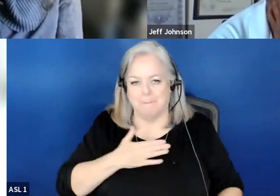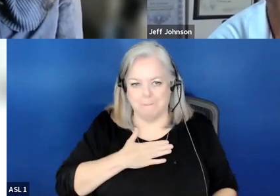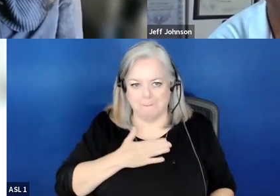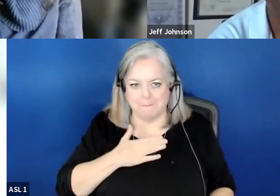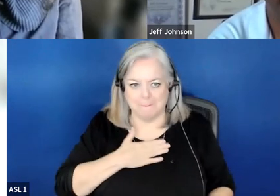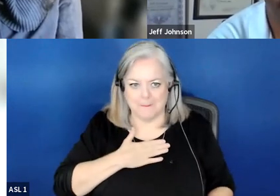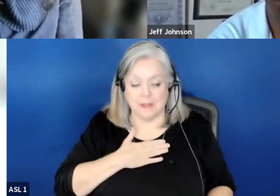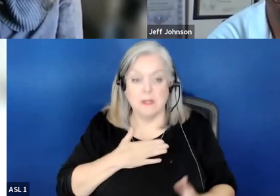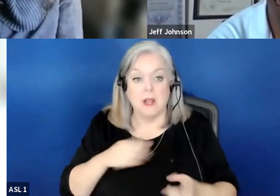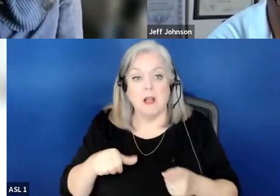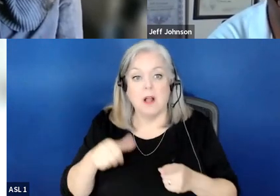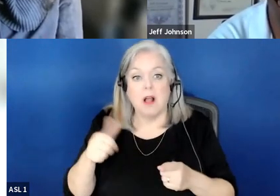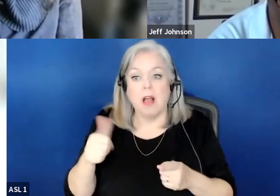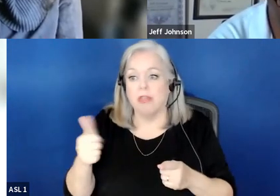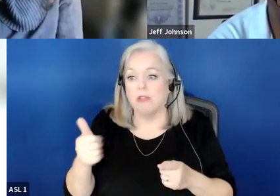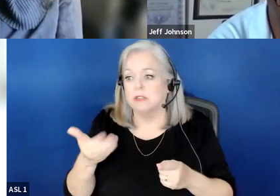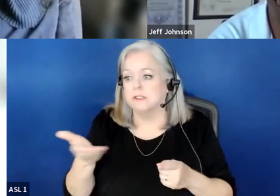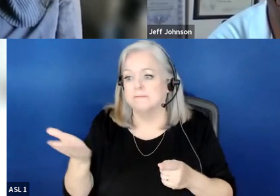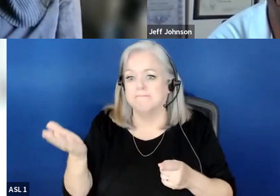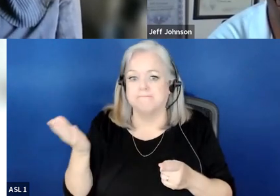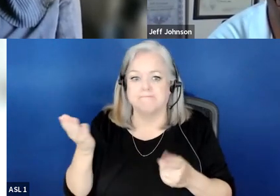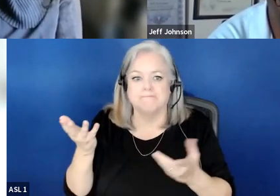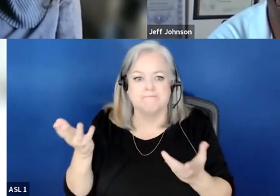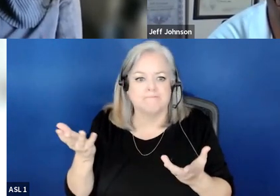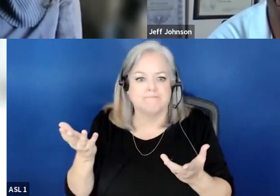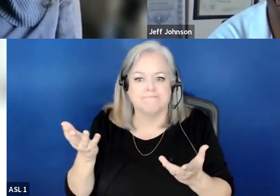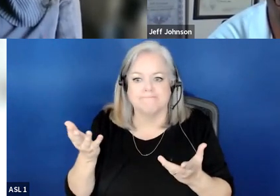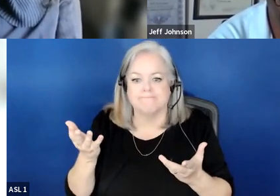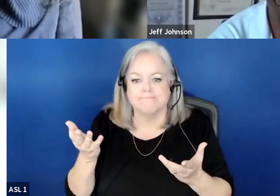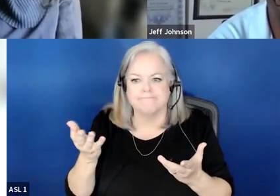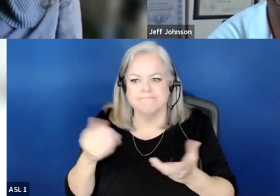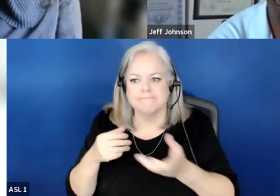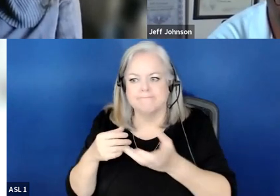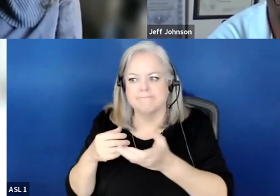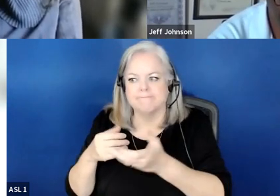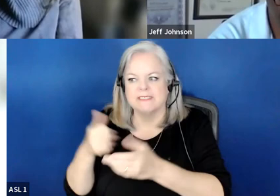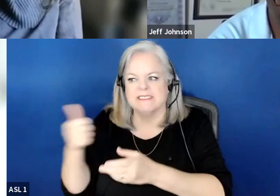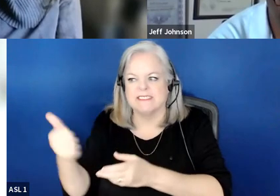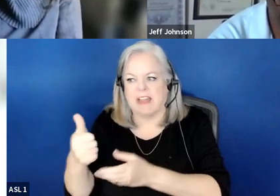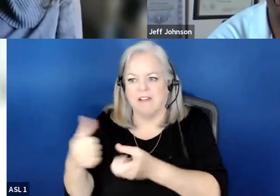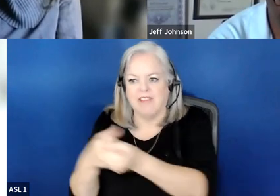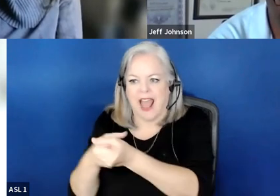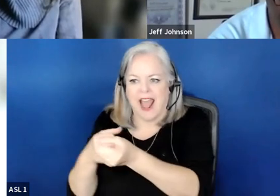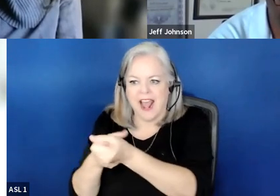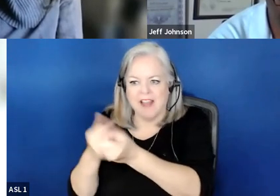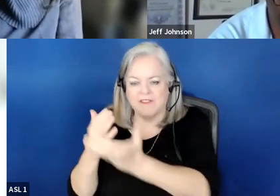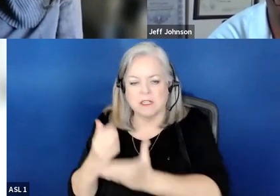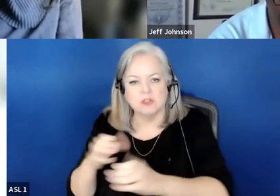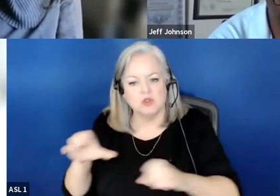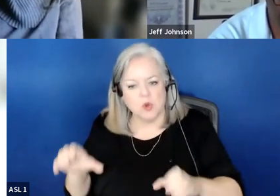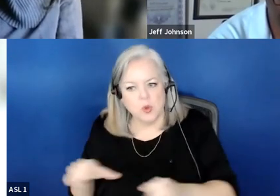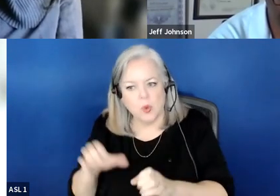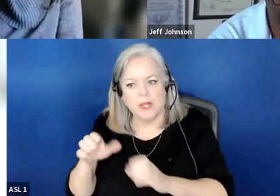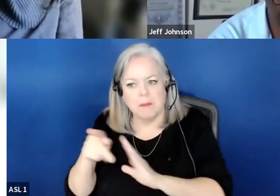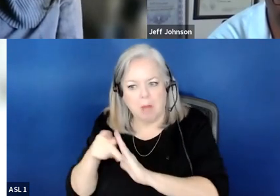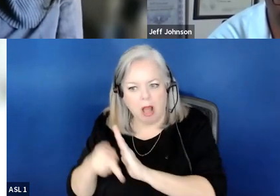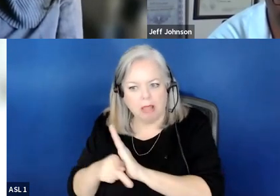are other self-advocates who are doing policy.